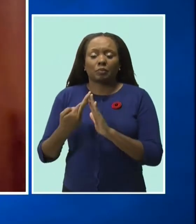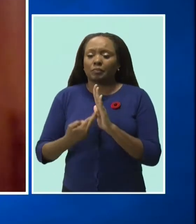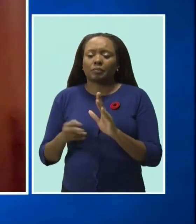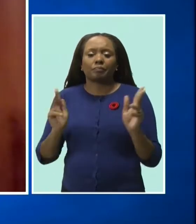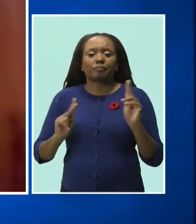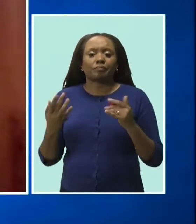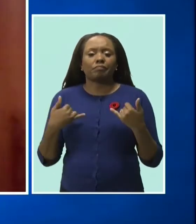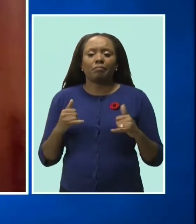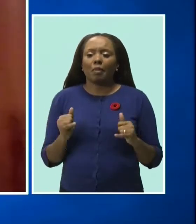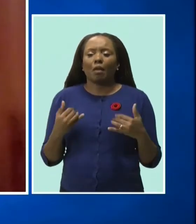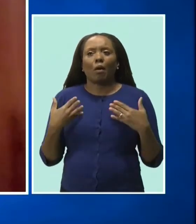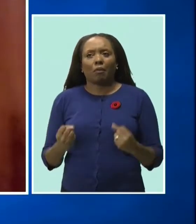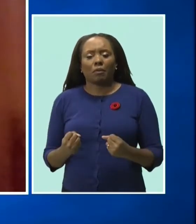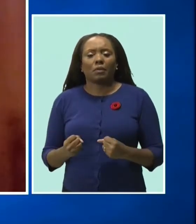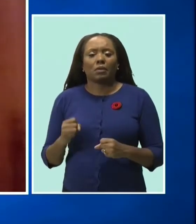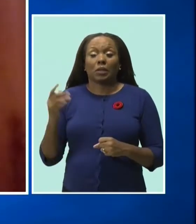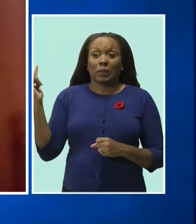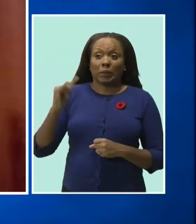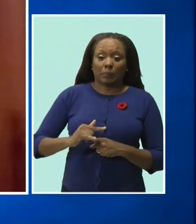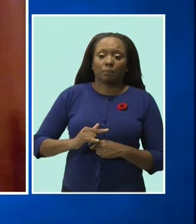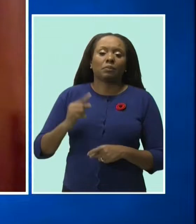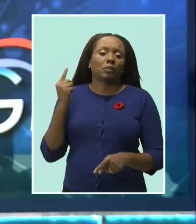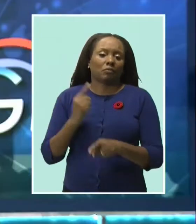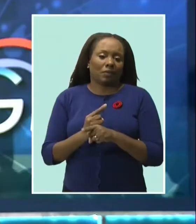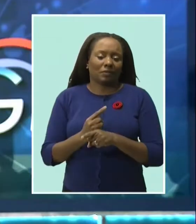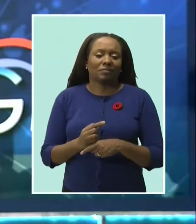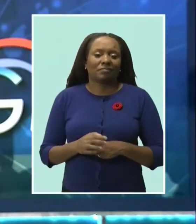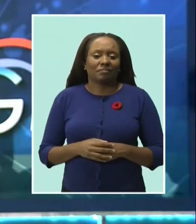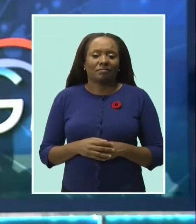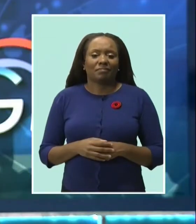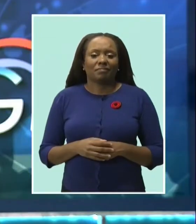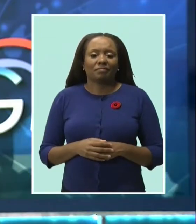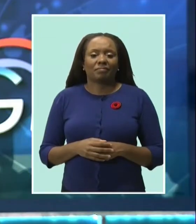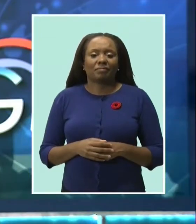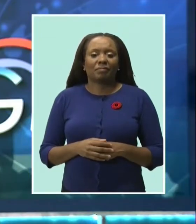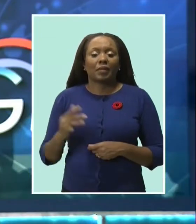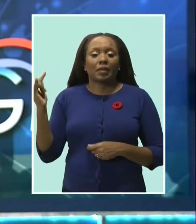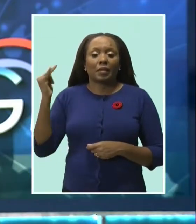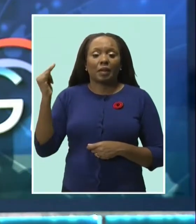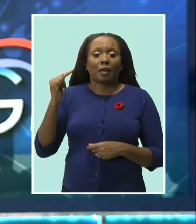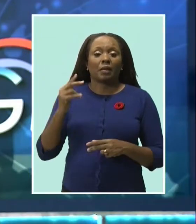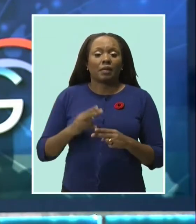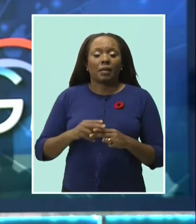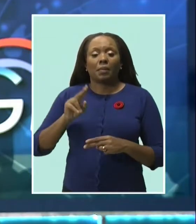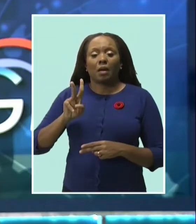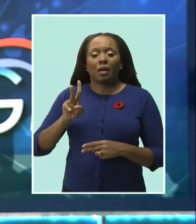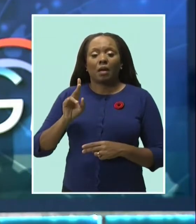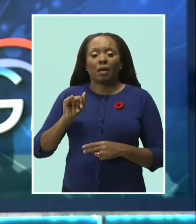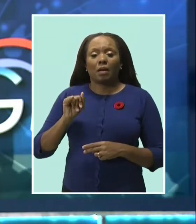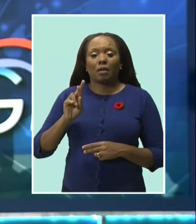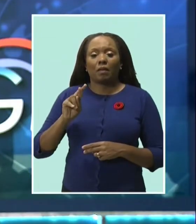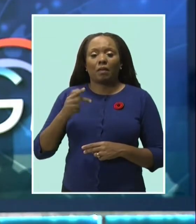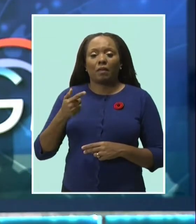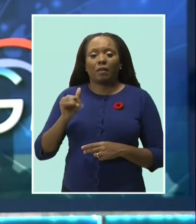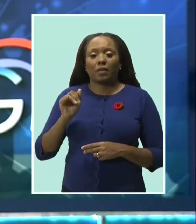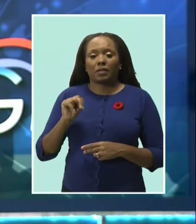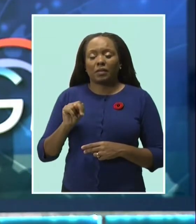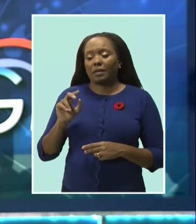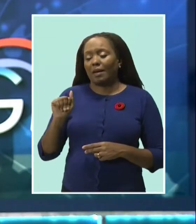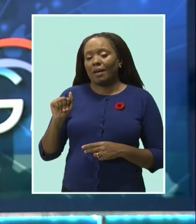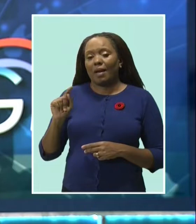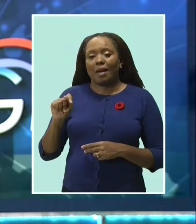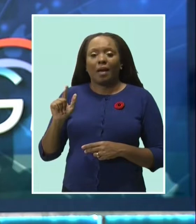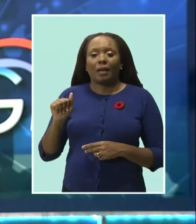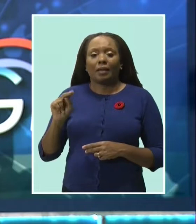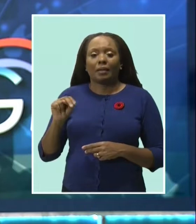confident that coming to Barbados is the right thing. Meanwhile, we hear Virgin Atlantic is adding more direct flights to Barbados for the winter